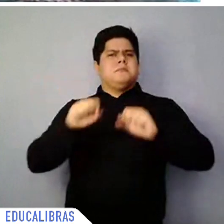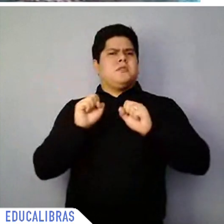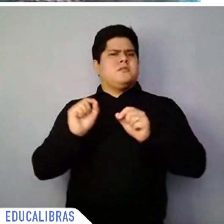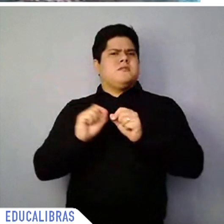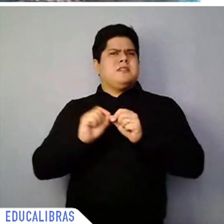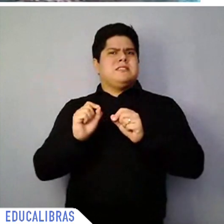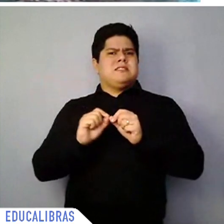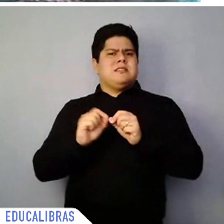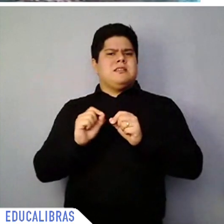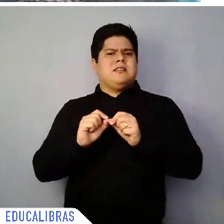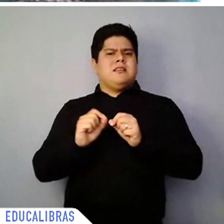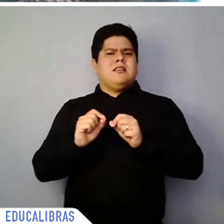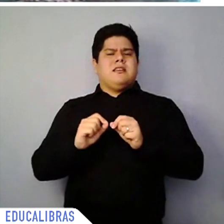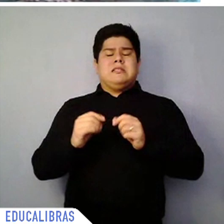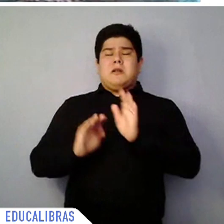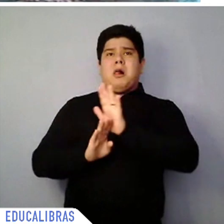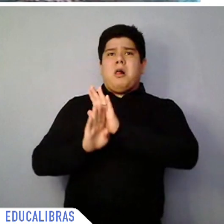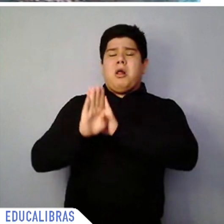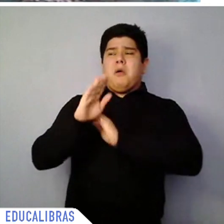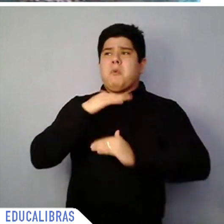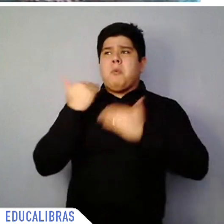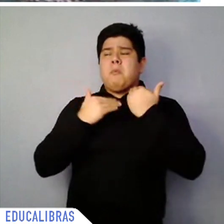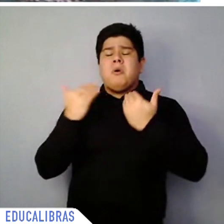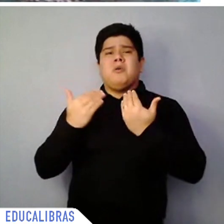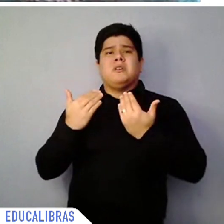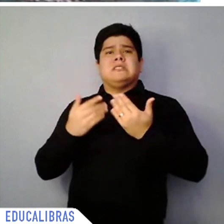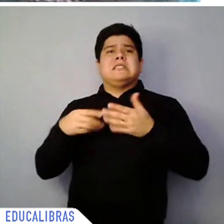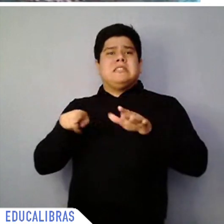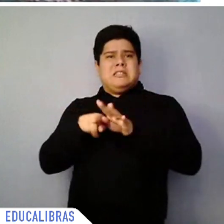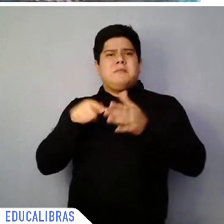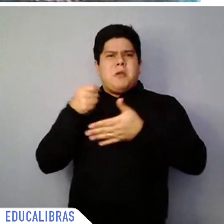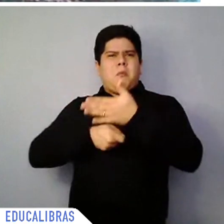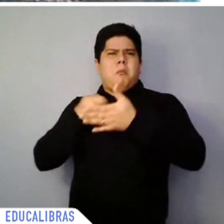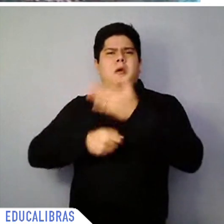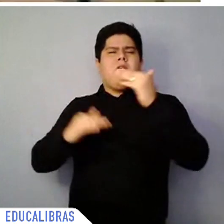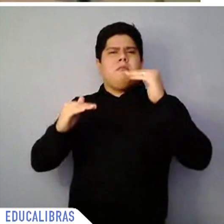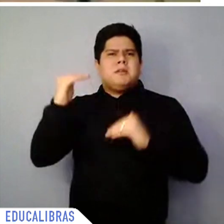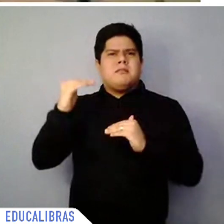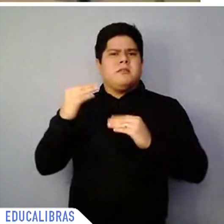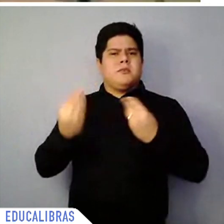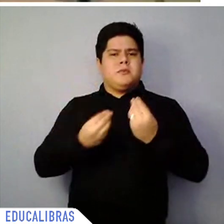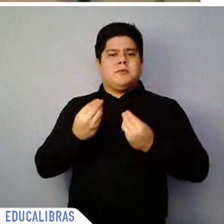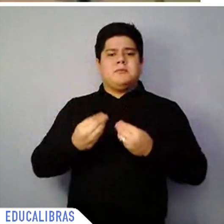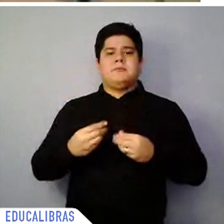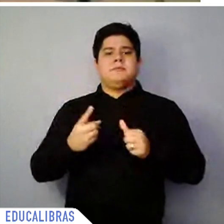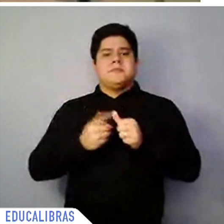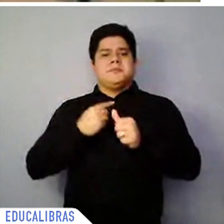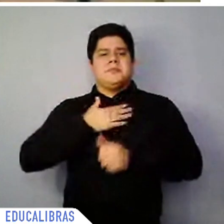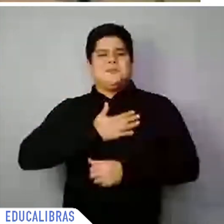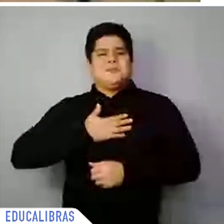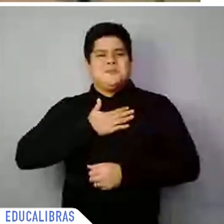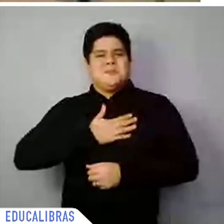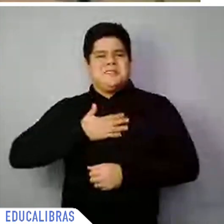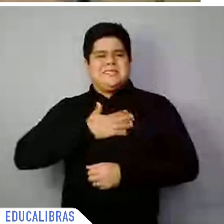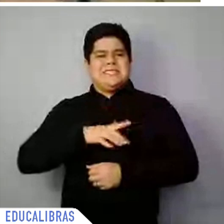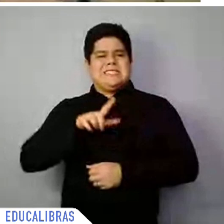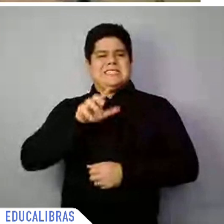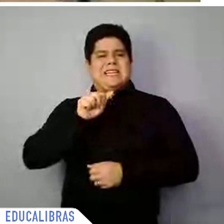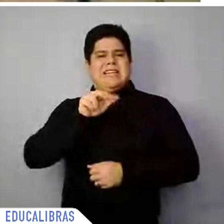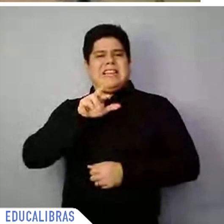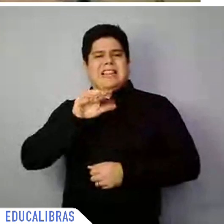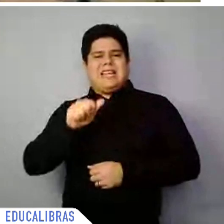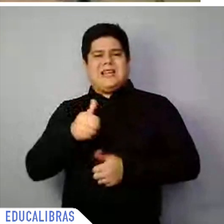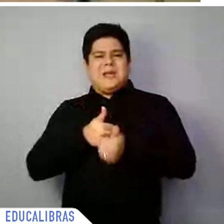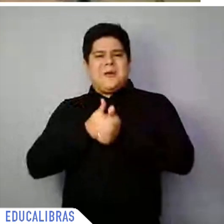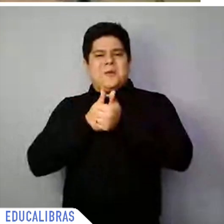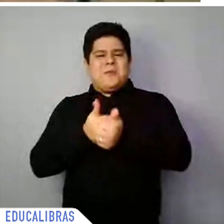do, what else can we do to not remain in this high number of